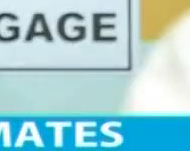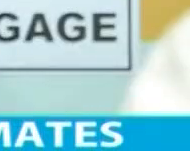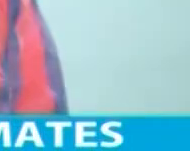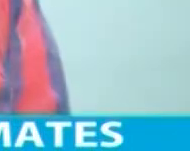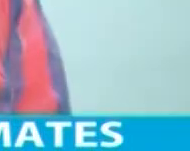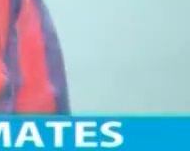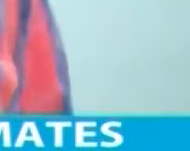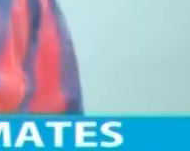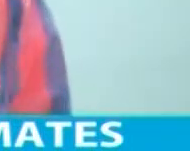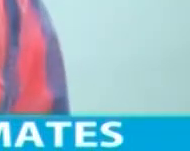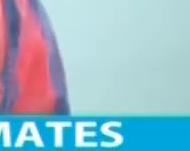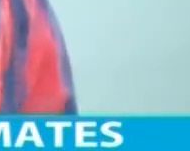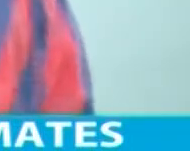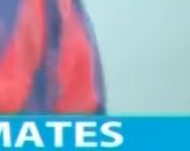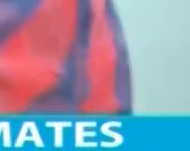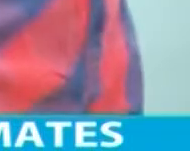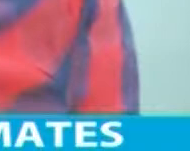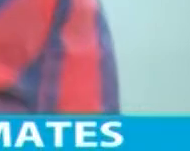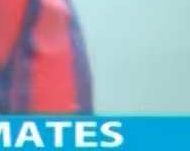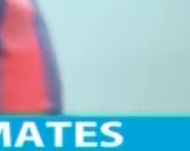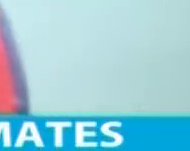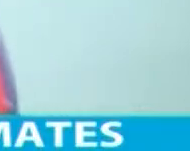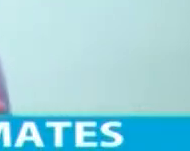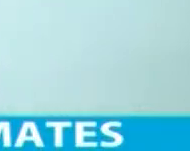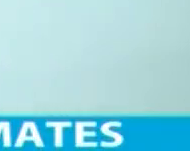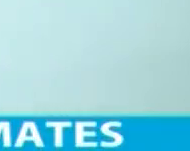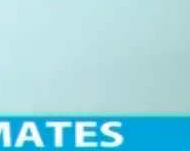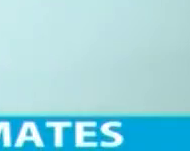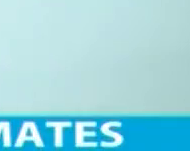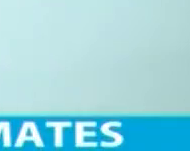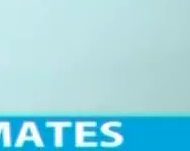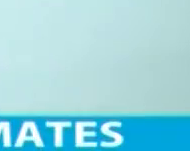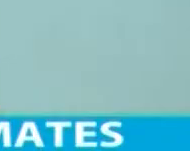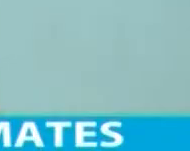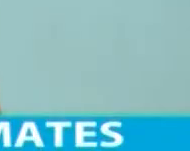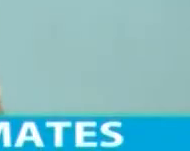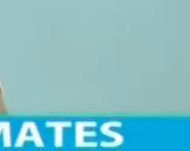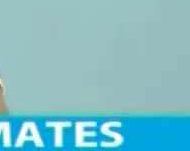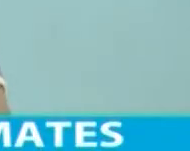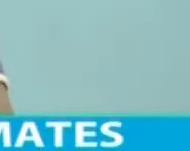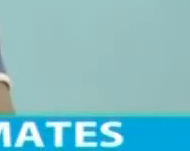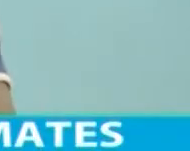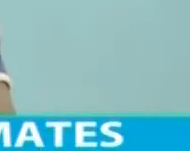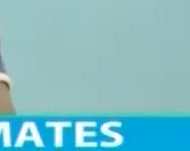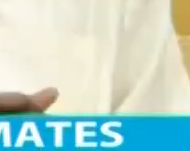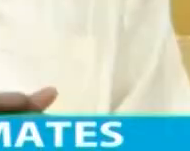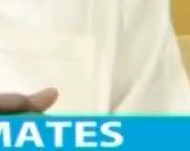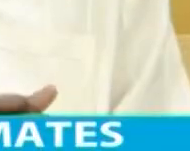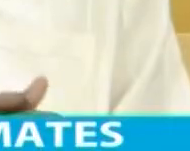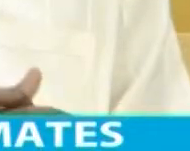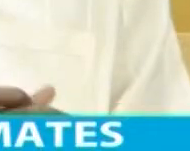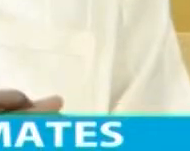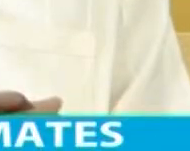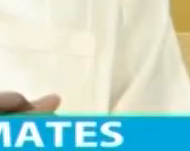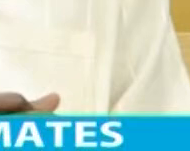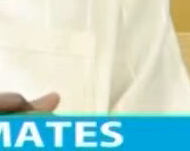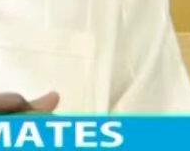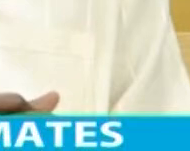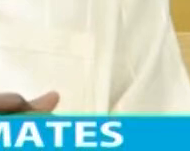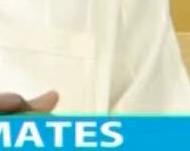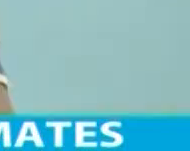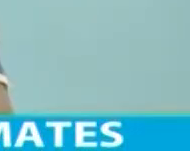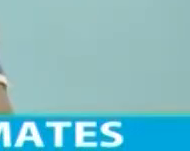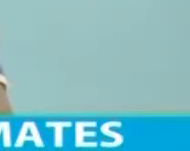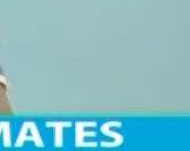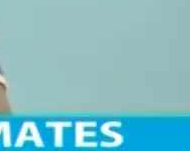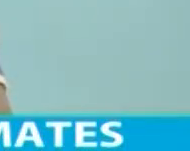4 kid, and woman up. Farah, you were saying? Fateki Nyanji, if I ever told you that you're my hero,